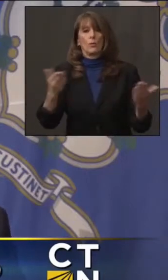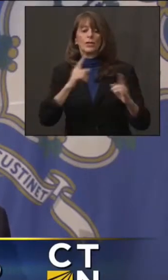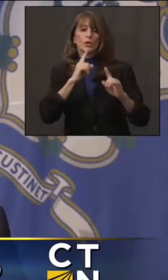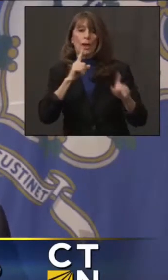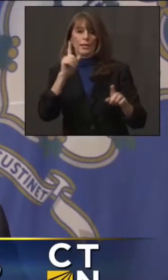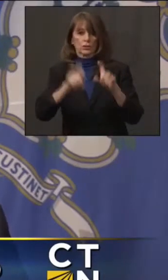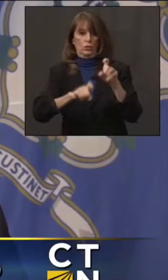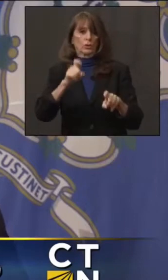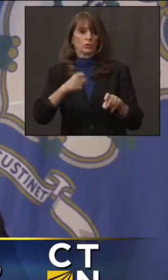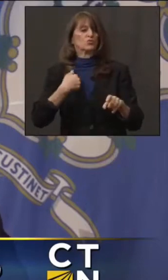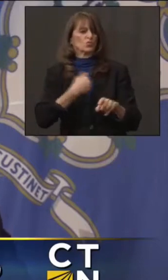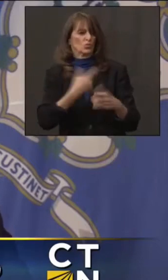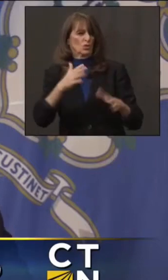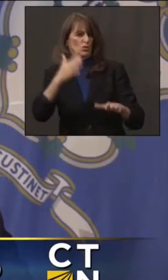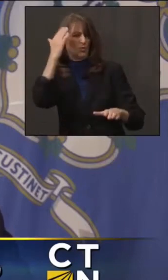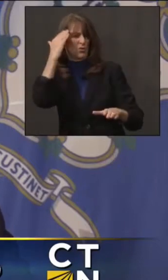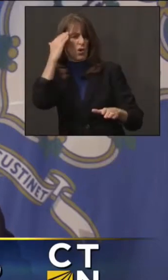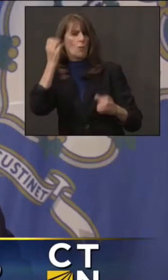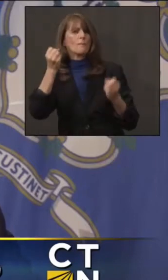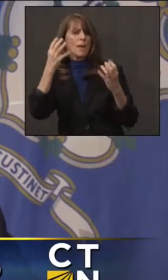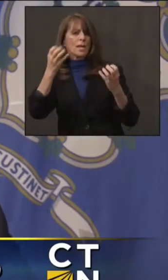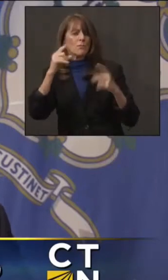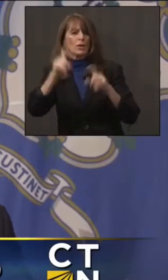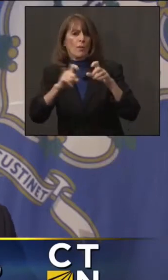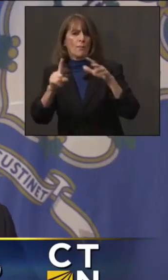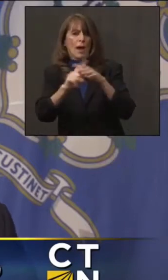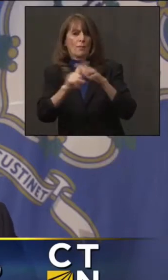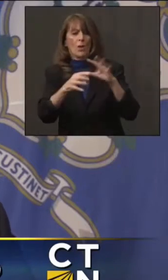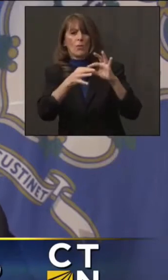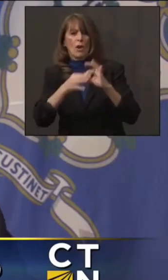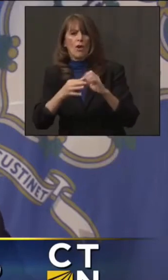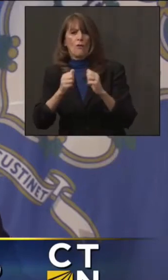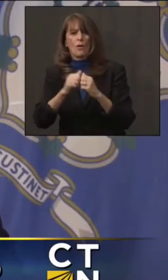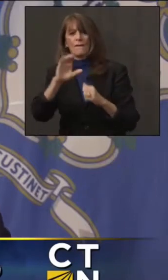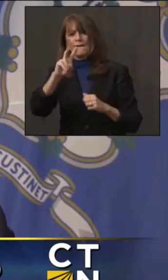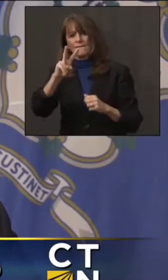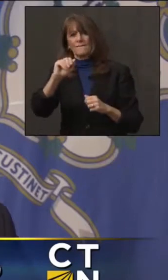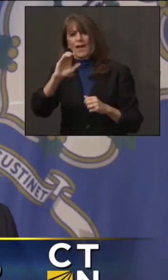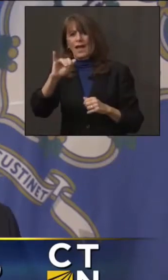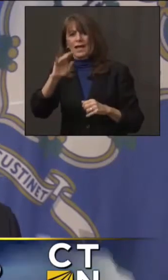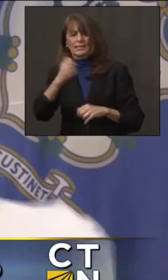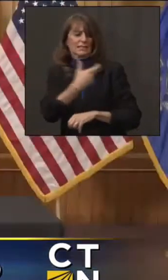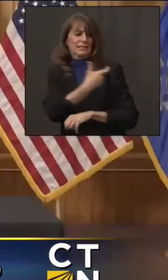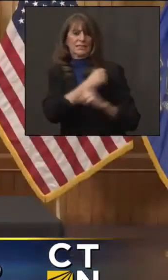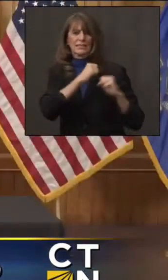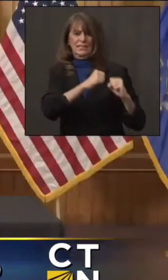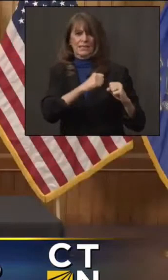lot of questions from people about the vaccine. Josh and Paul as well to answer.